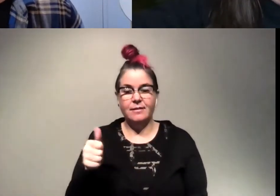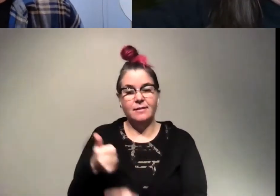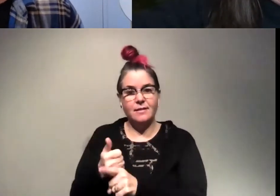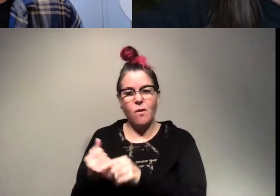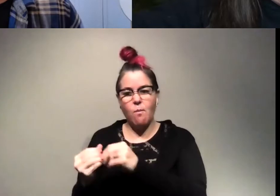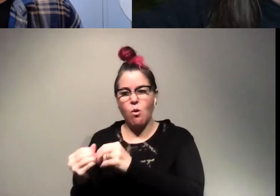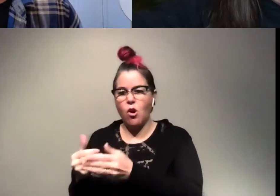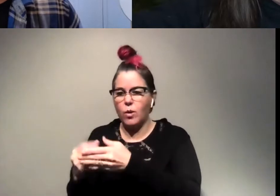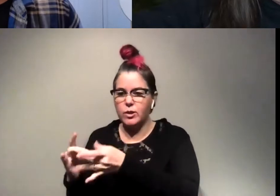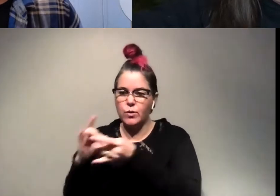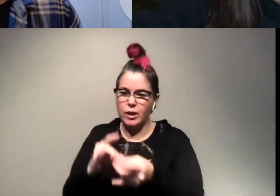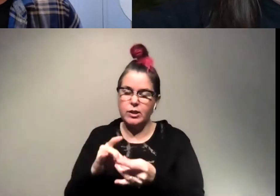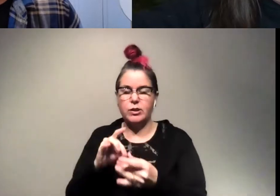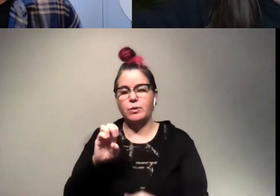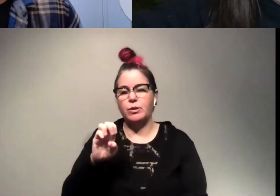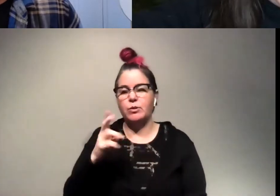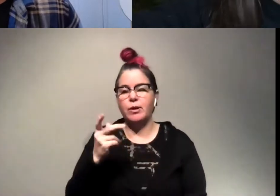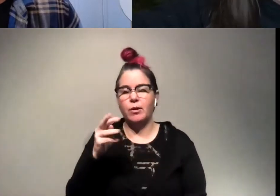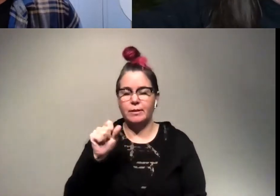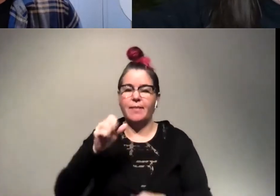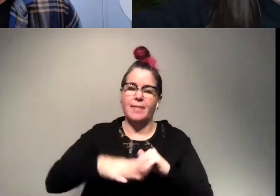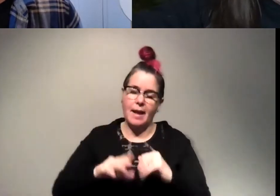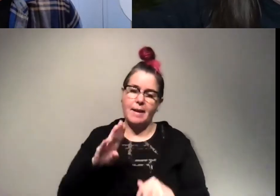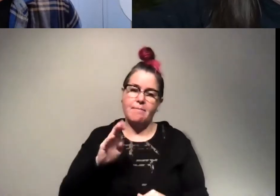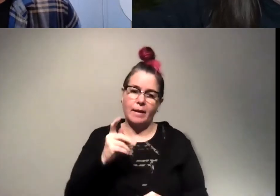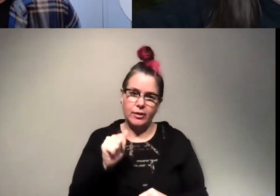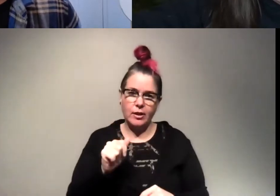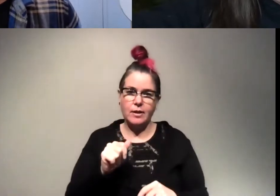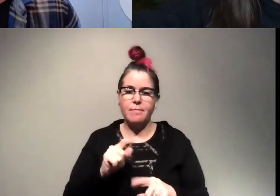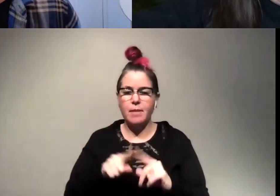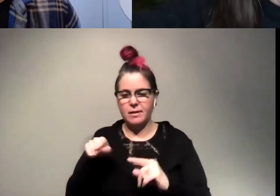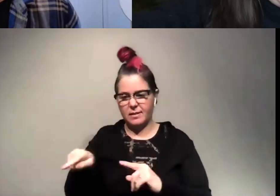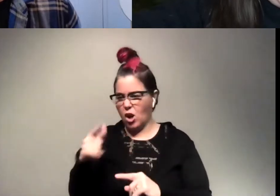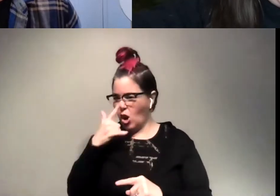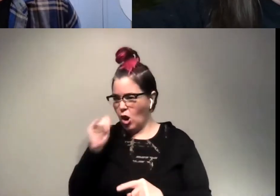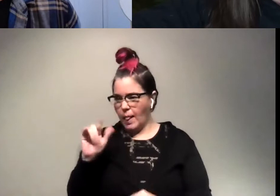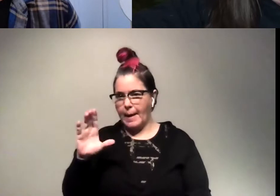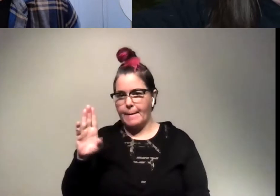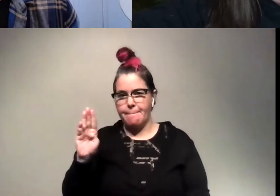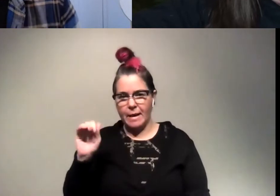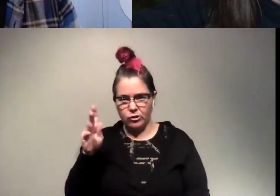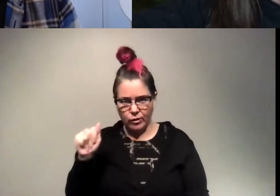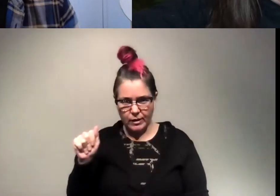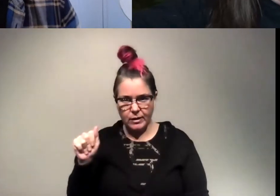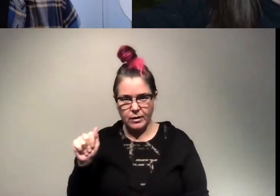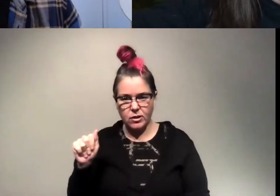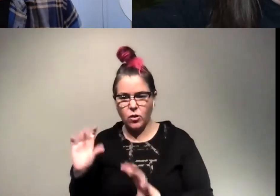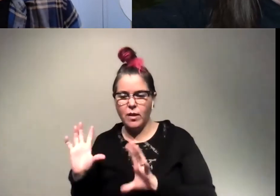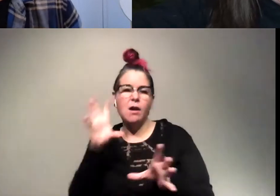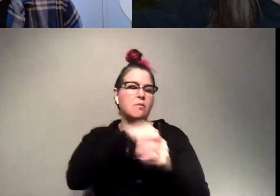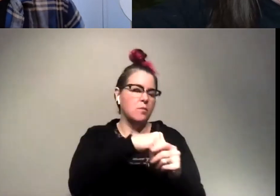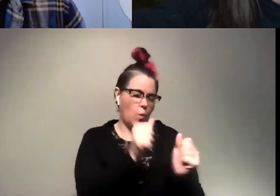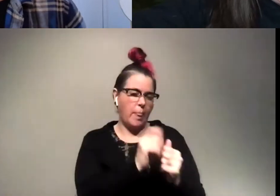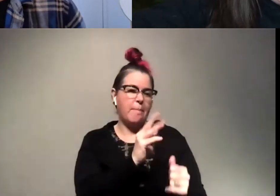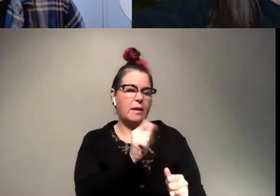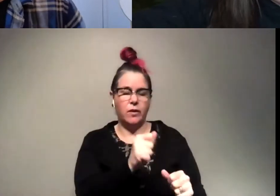related to eukaryotes than bacteria, but because they looked like bacteria, they were lumped in with bacteria for a